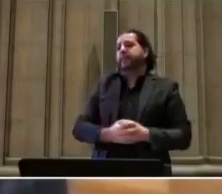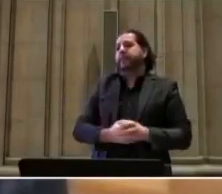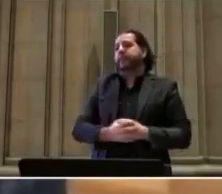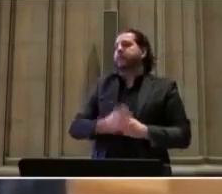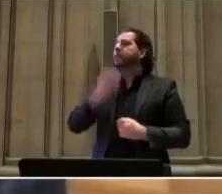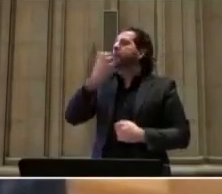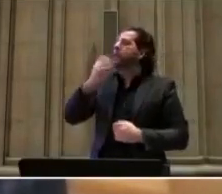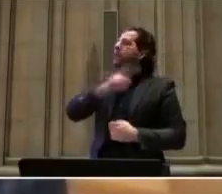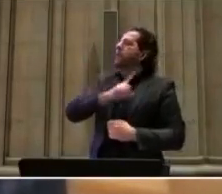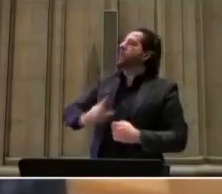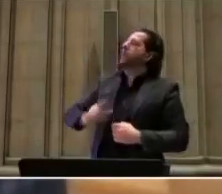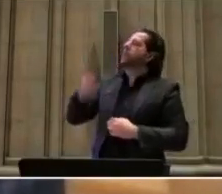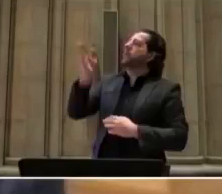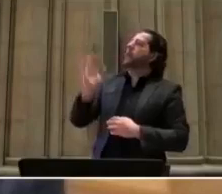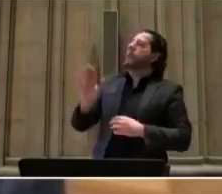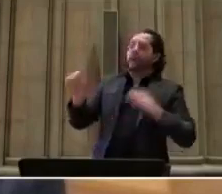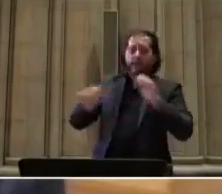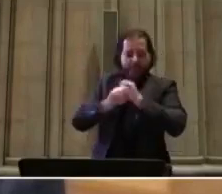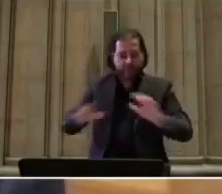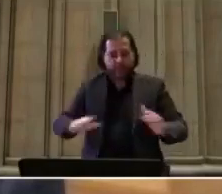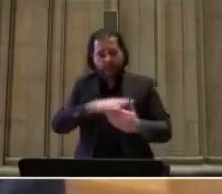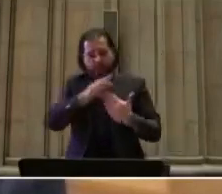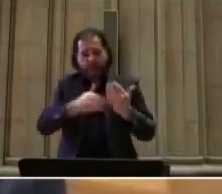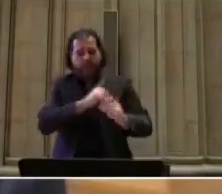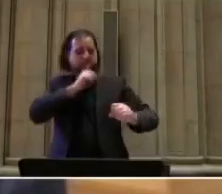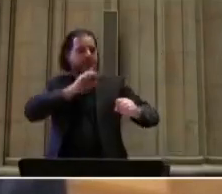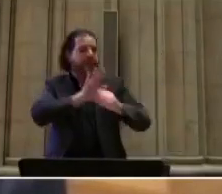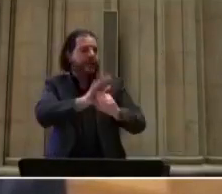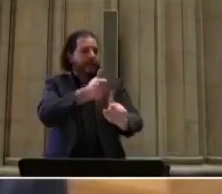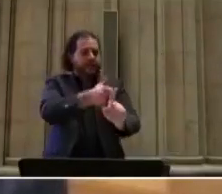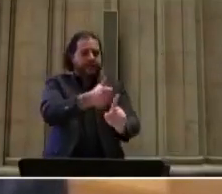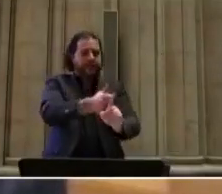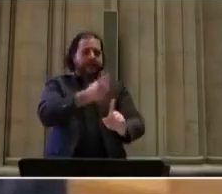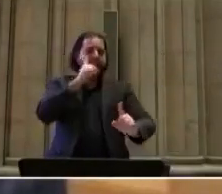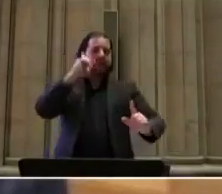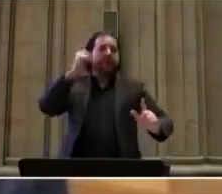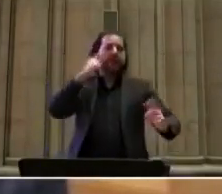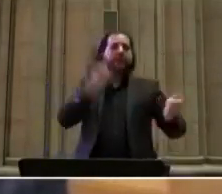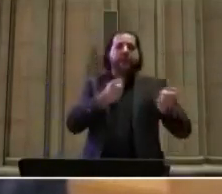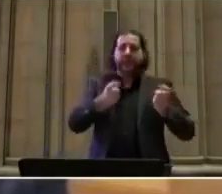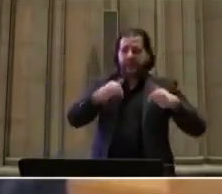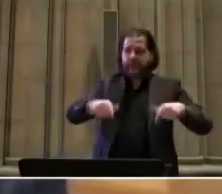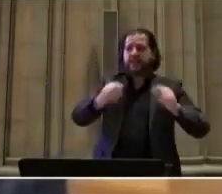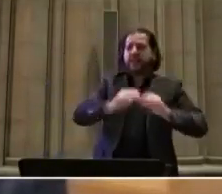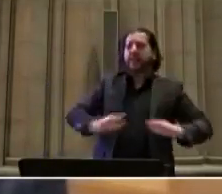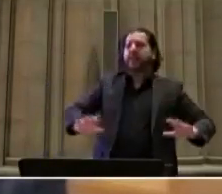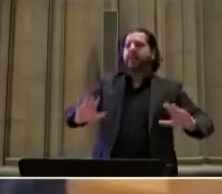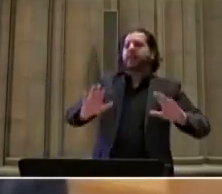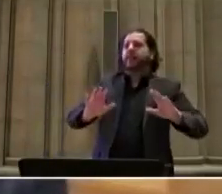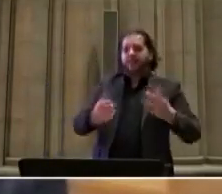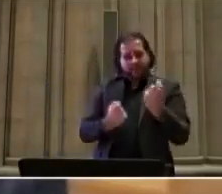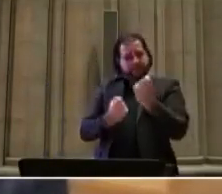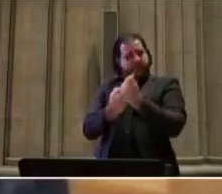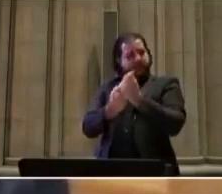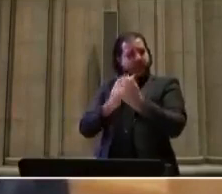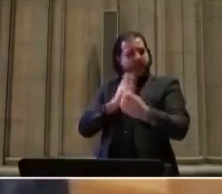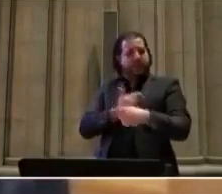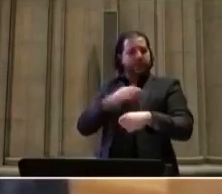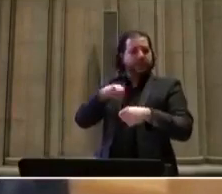O Lord God, bless all who dedicate themselves to governing in our land and upholding our